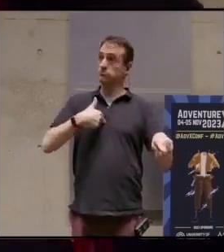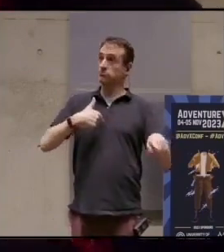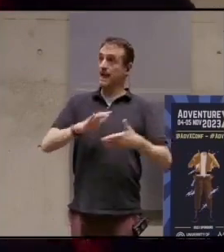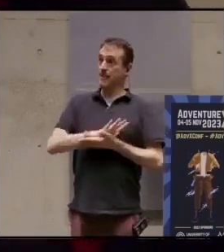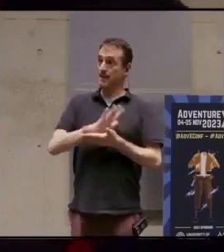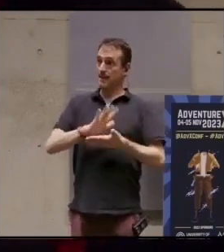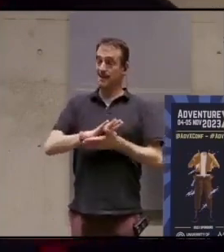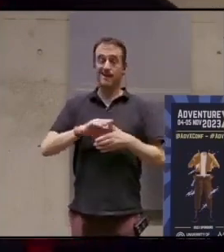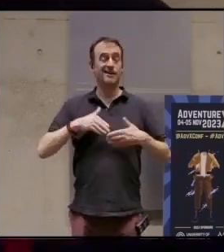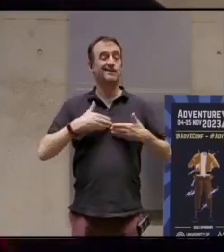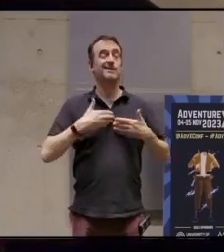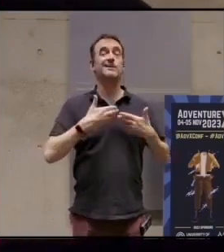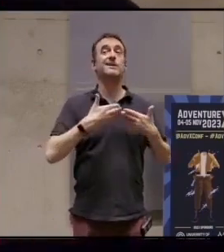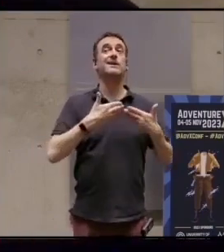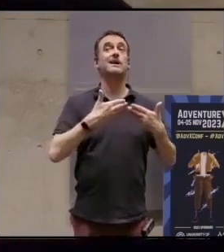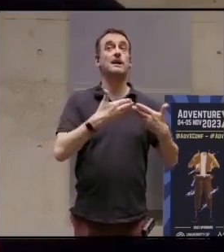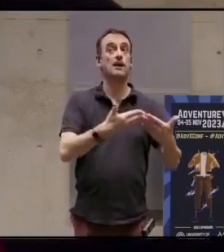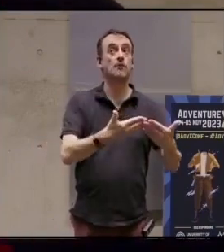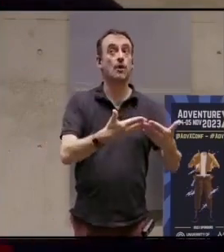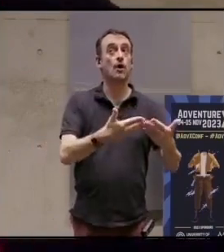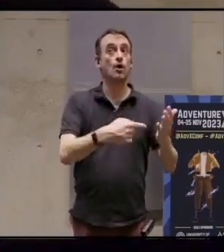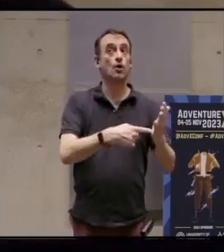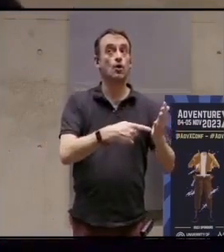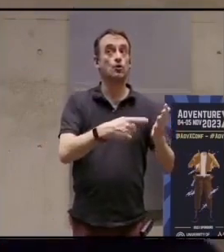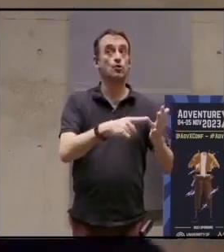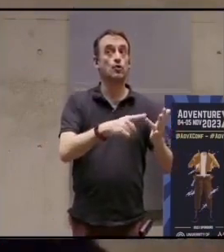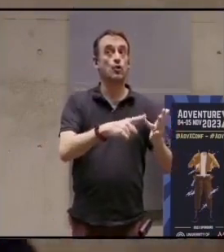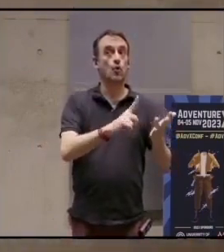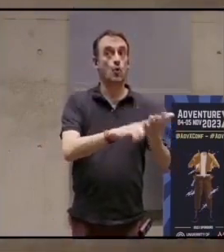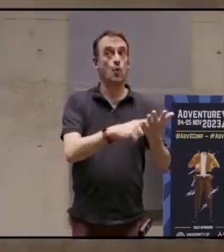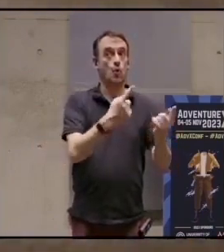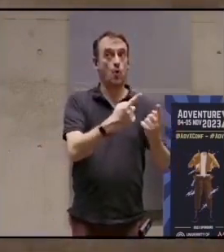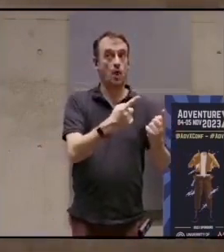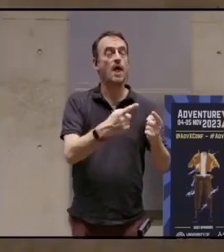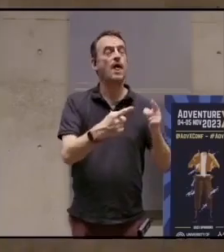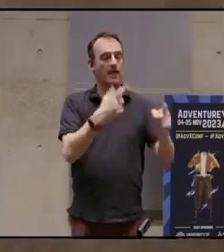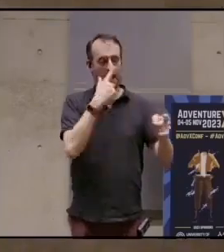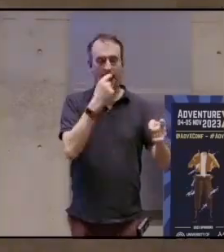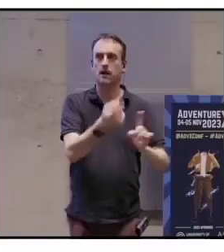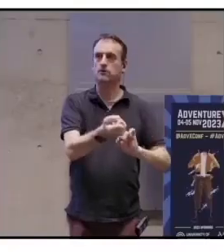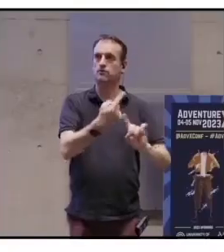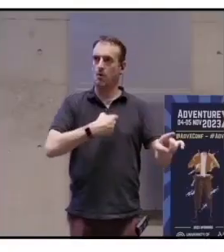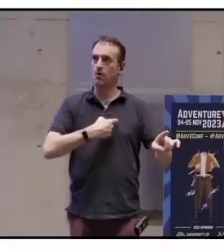them the tools to give you what you want, and they will do their very best to give it.